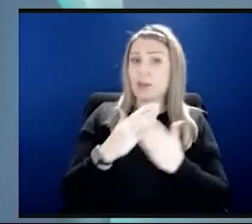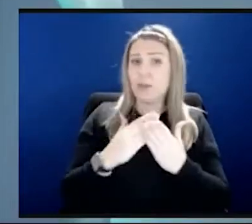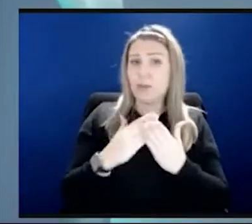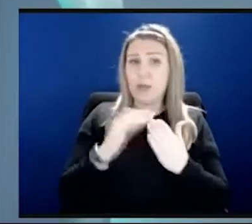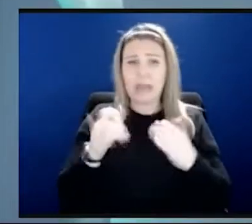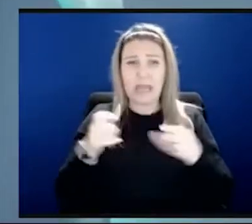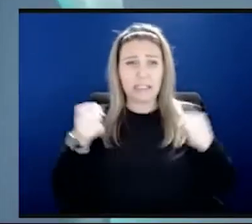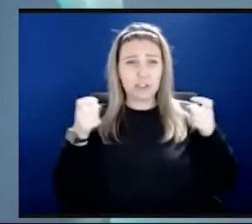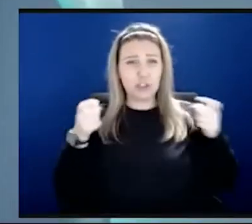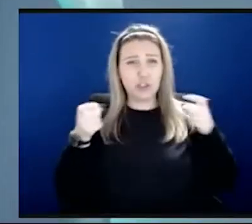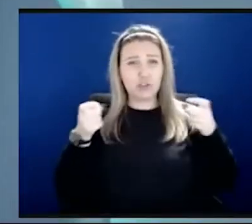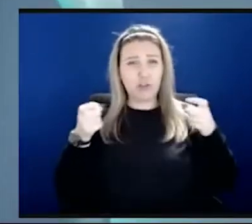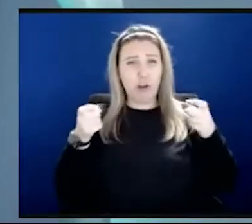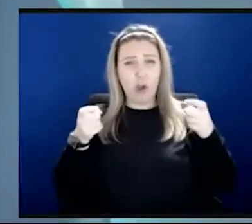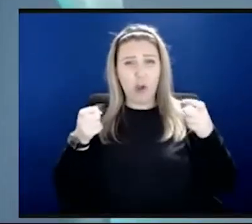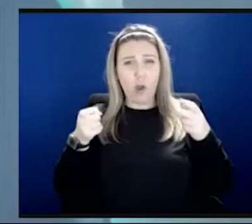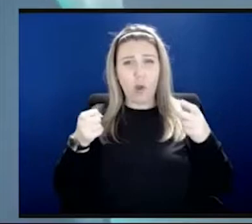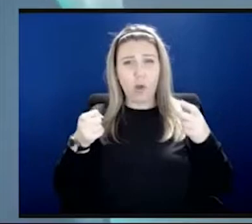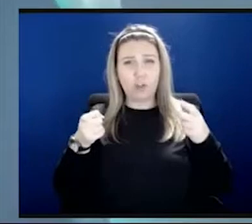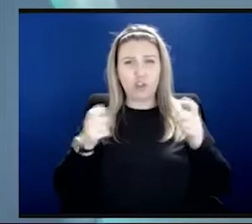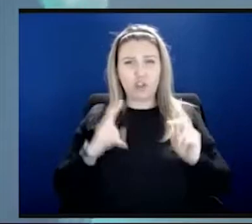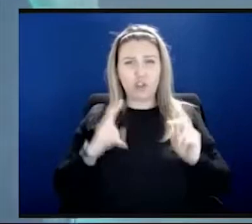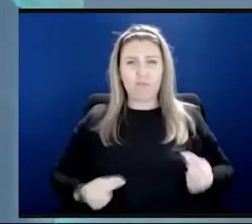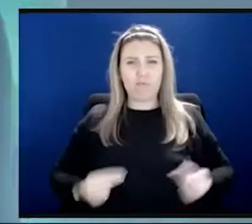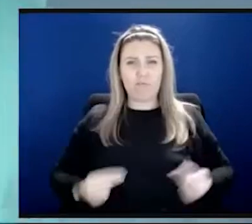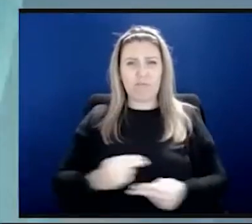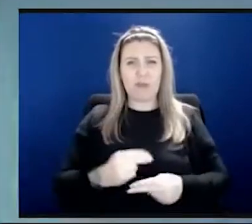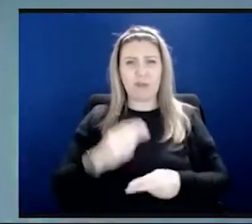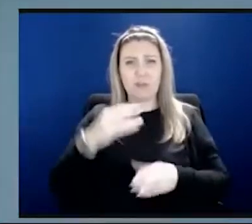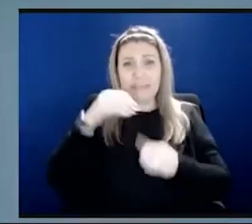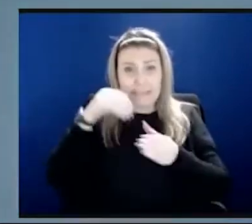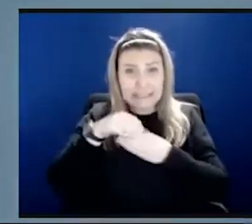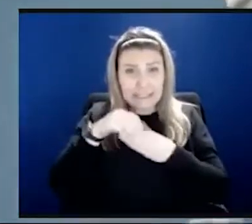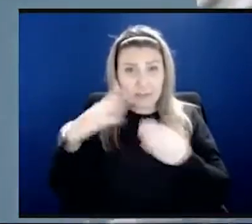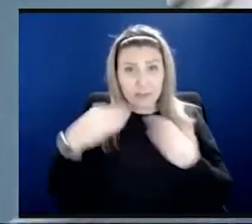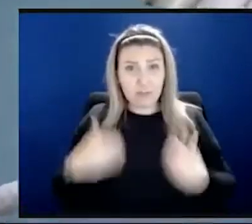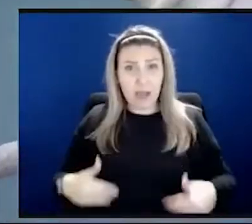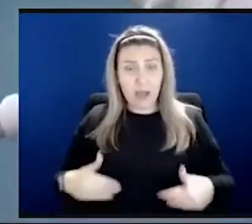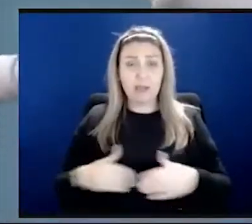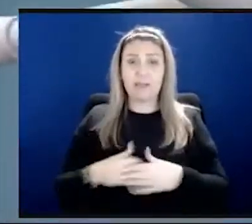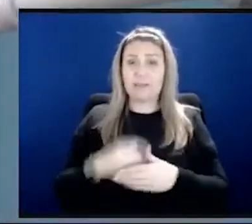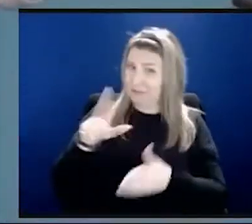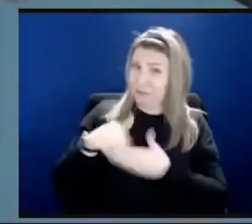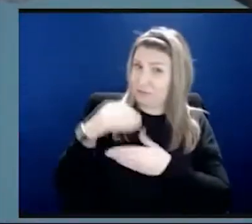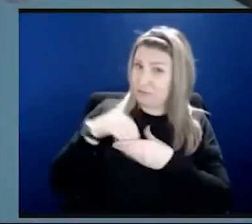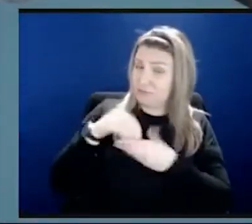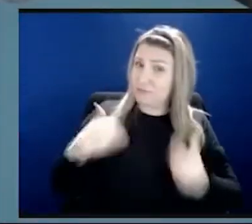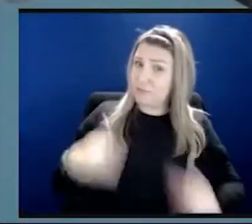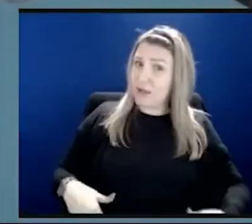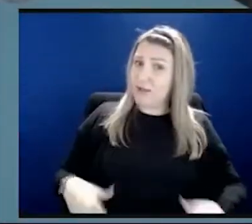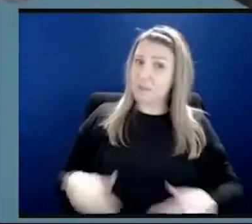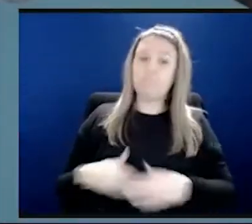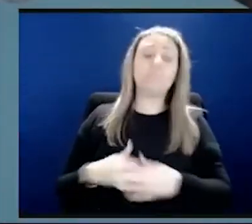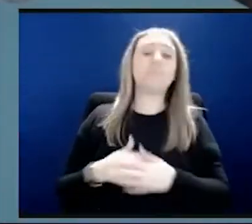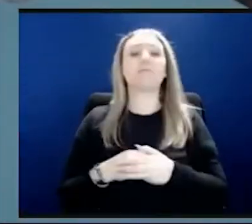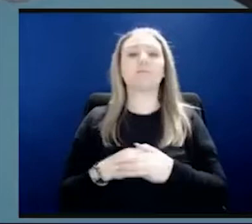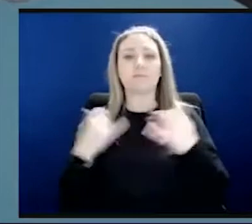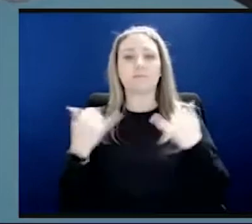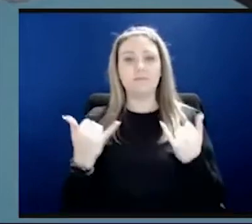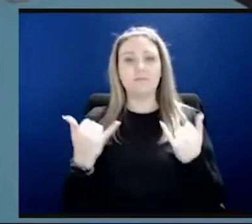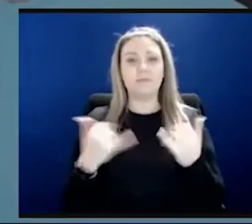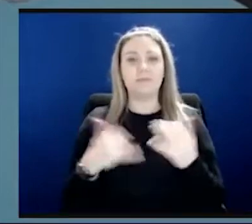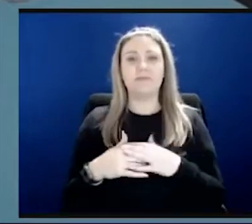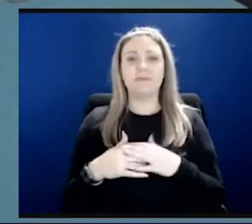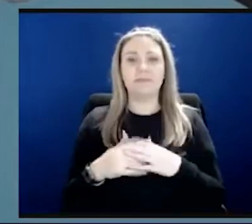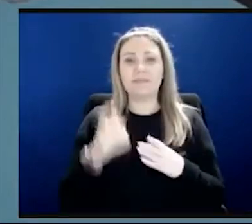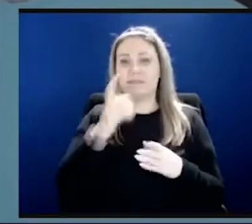that hooks on your belt, or is that in you too? Is Yep. it all in you? So to date, we don't have it totally internalized.